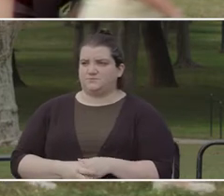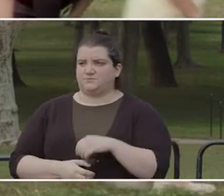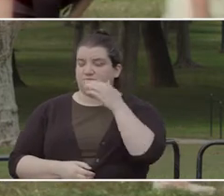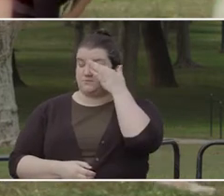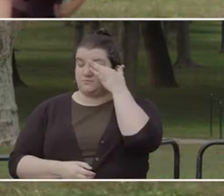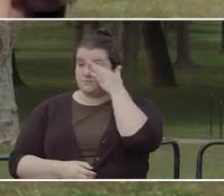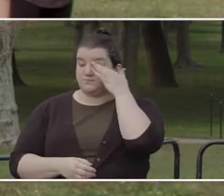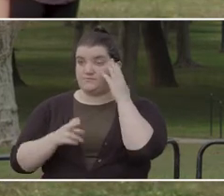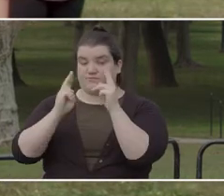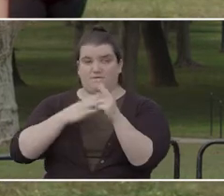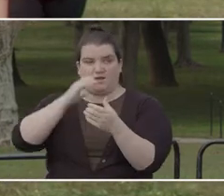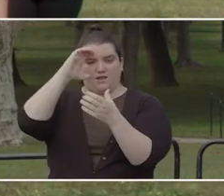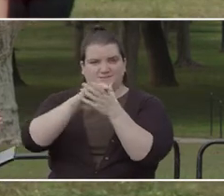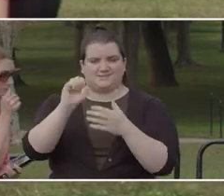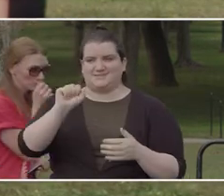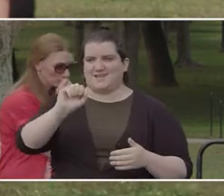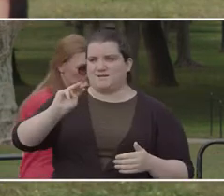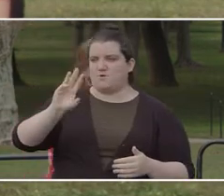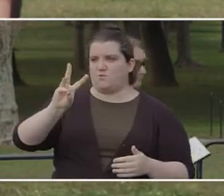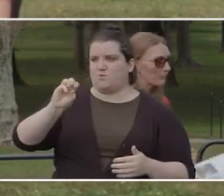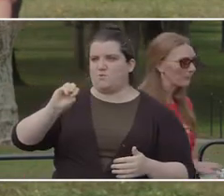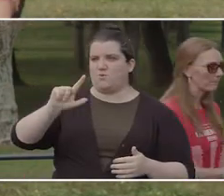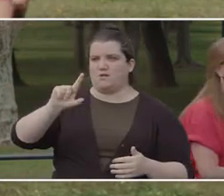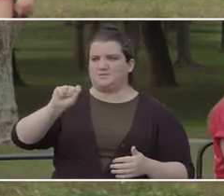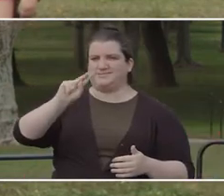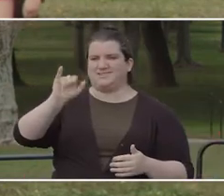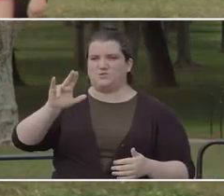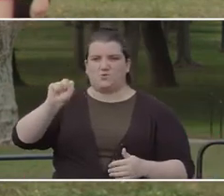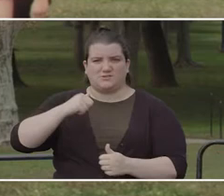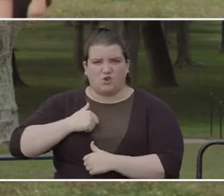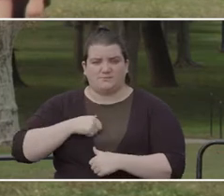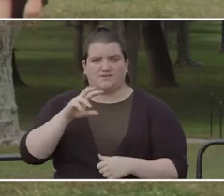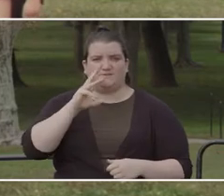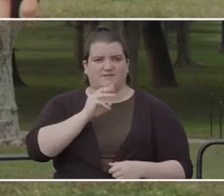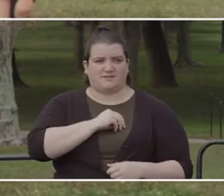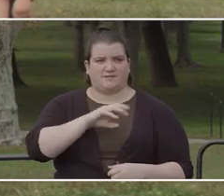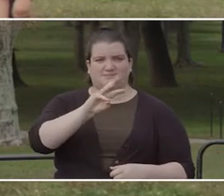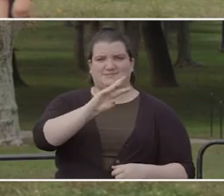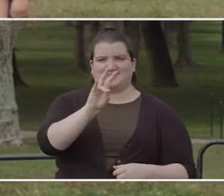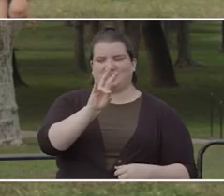1968-69. Honoring my husband, Sam Molsky, U.S. Army, Vietnam,